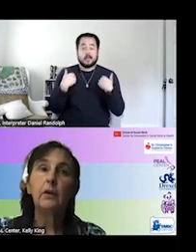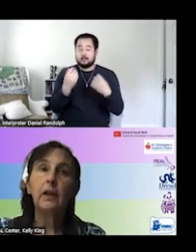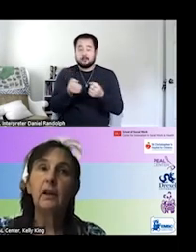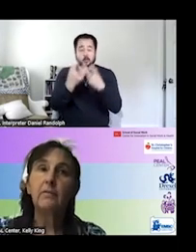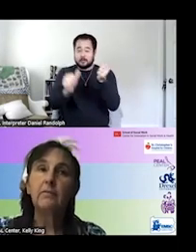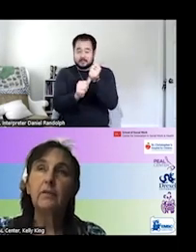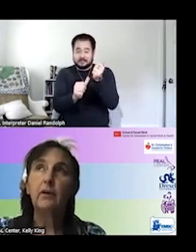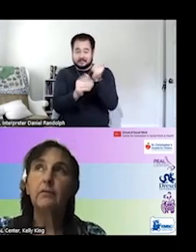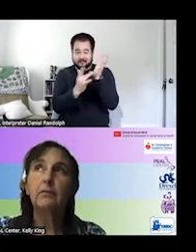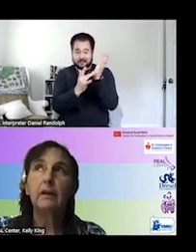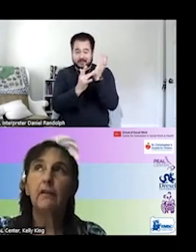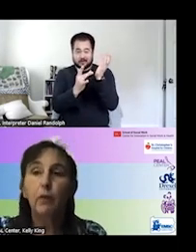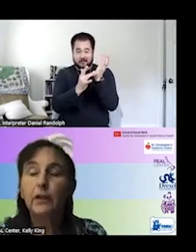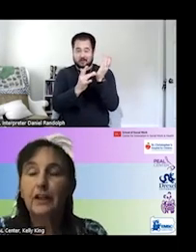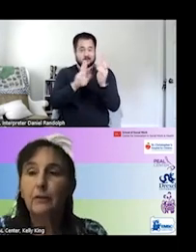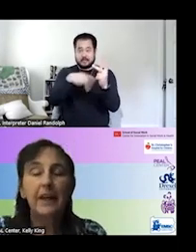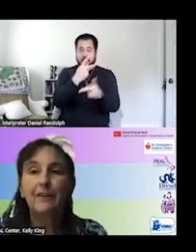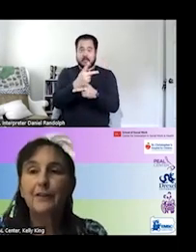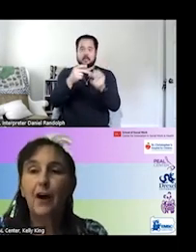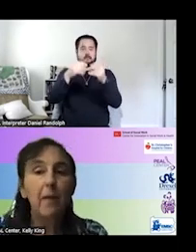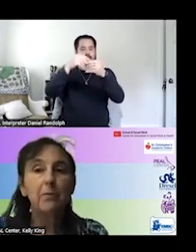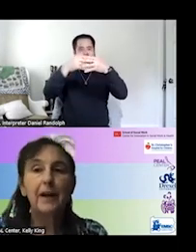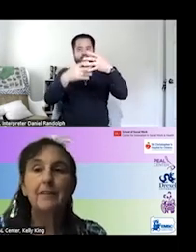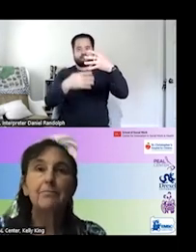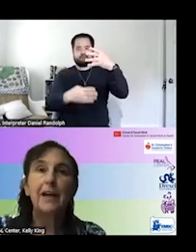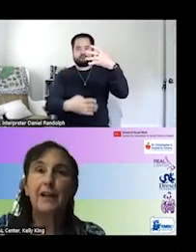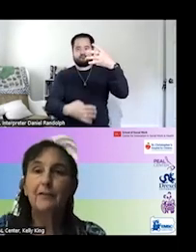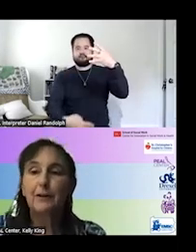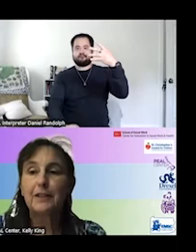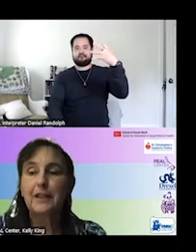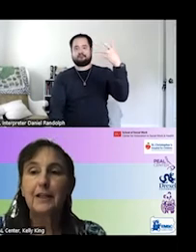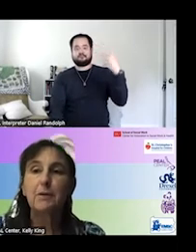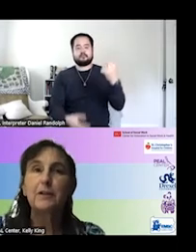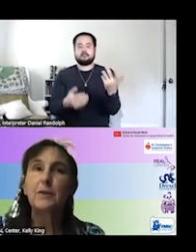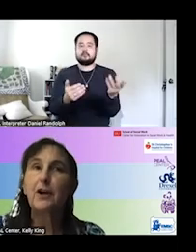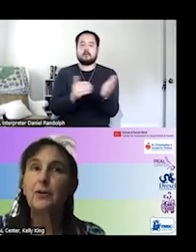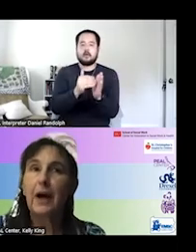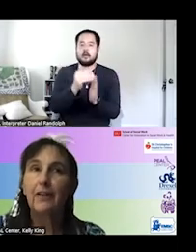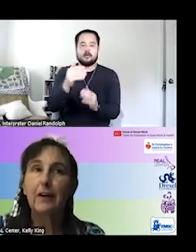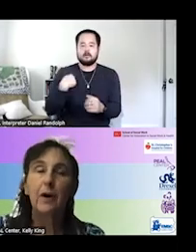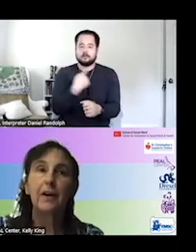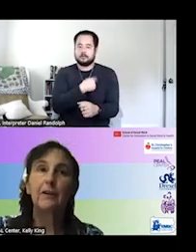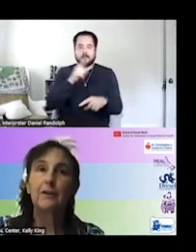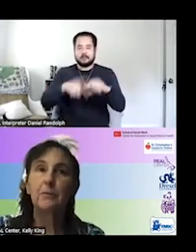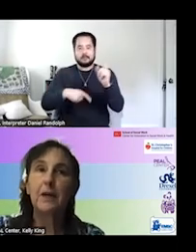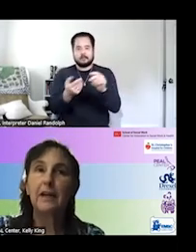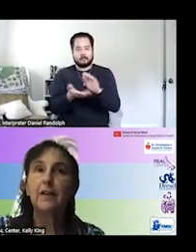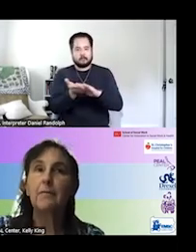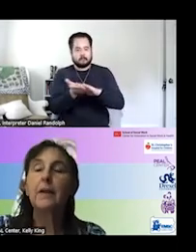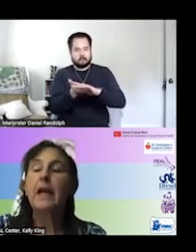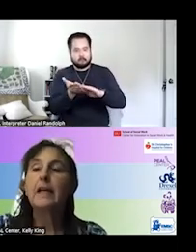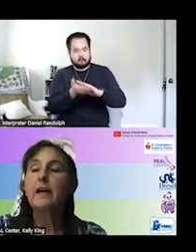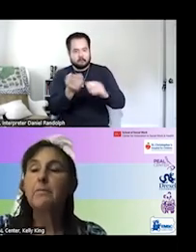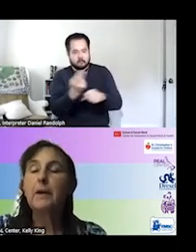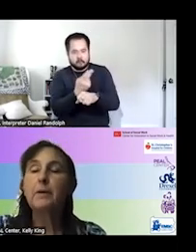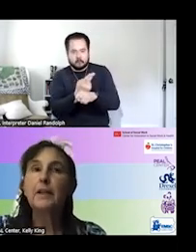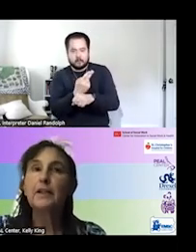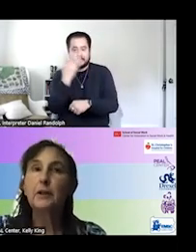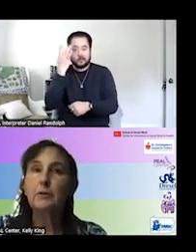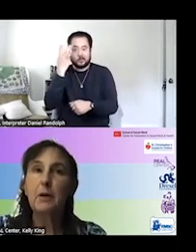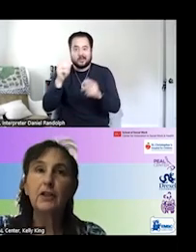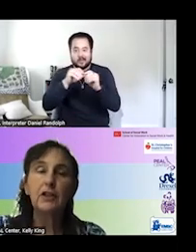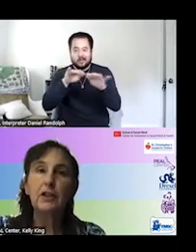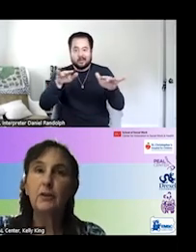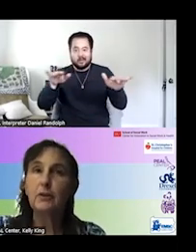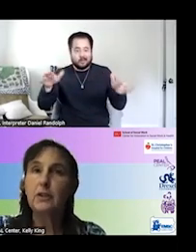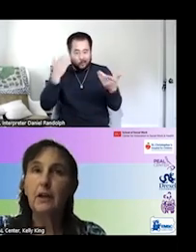So, unfortunately, we can't even operate many of those things because we don't know how they work. There are so many of them. Some people, as